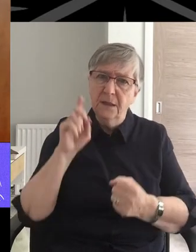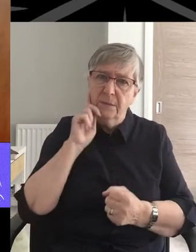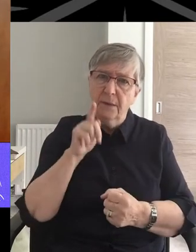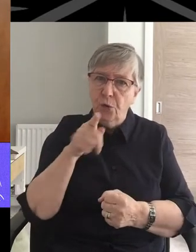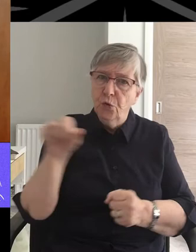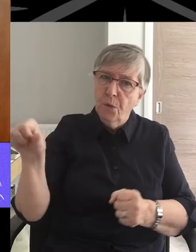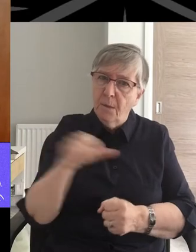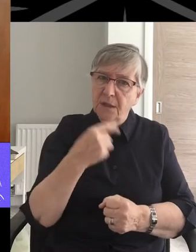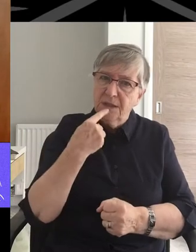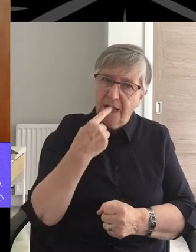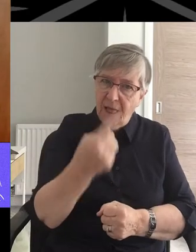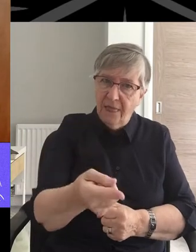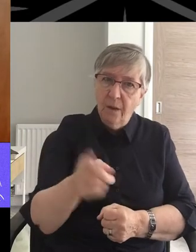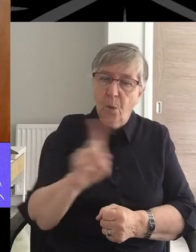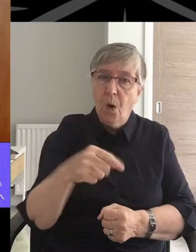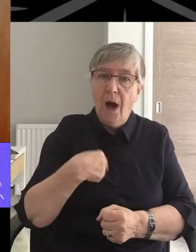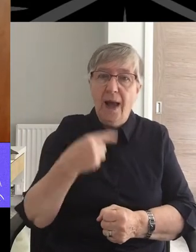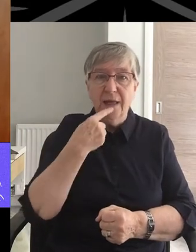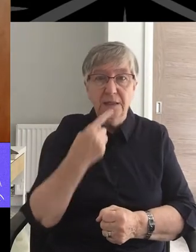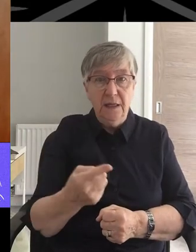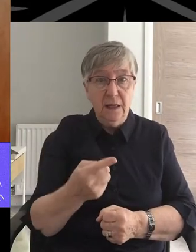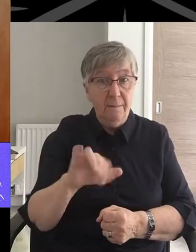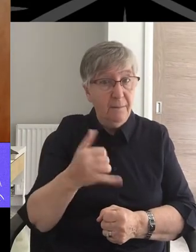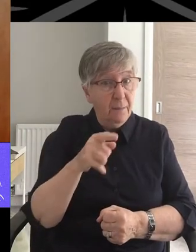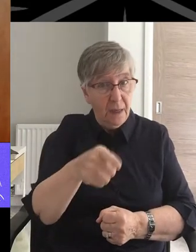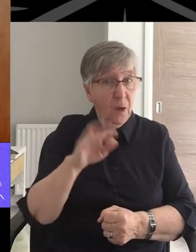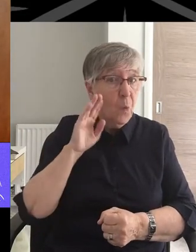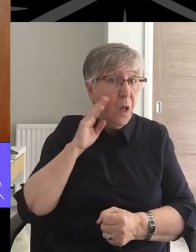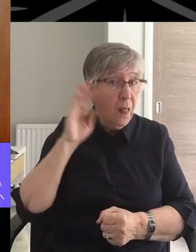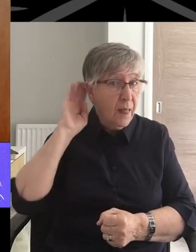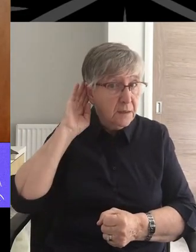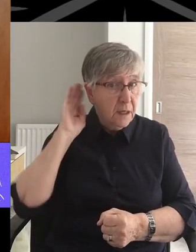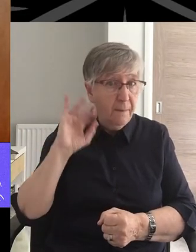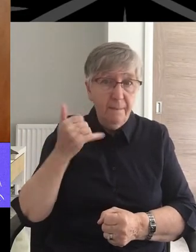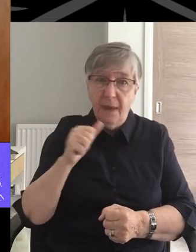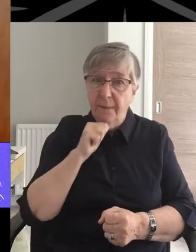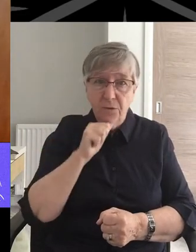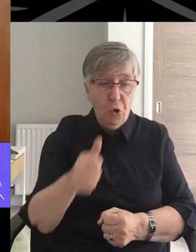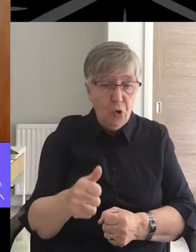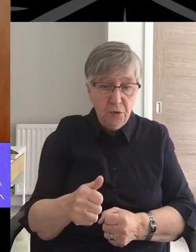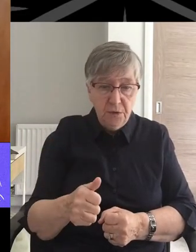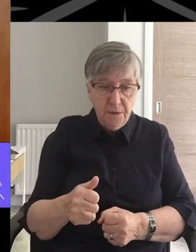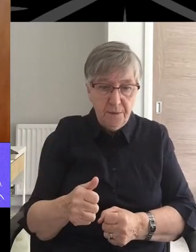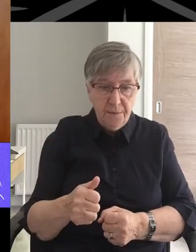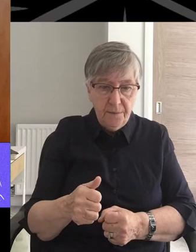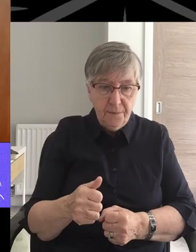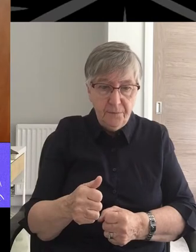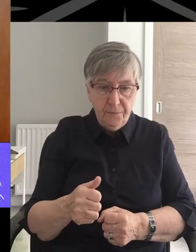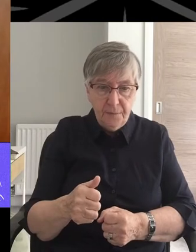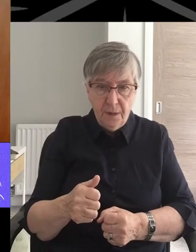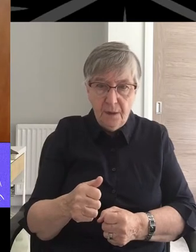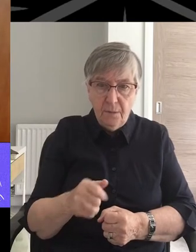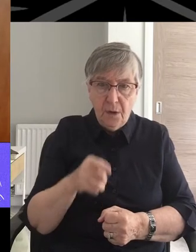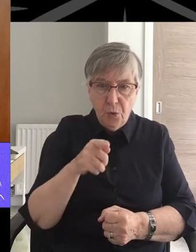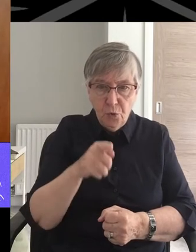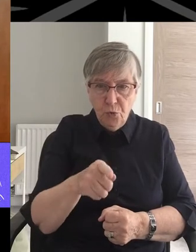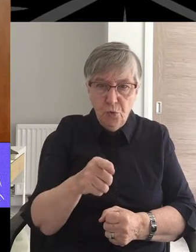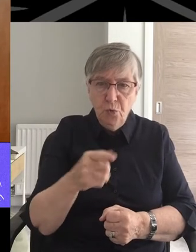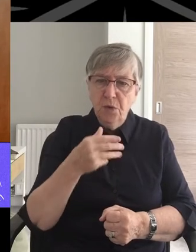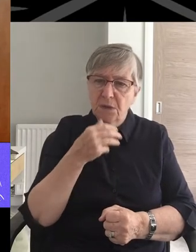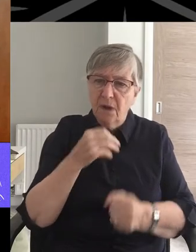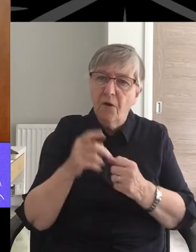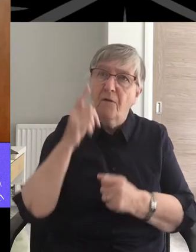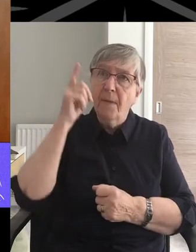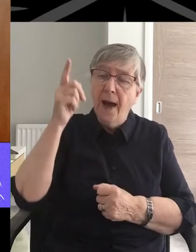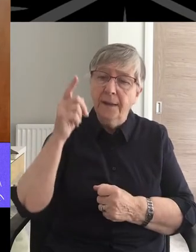speak my words to them, whether they listen or fail to listen, for they are rebellious. But you, son of man, listen to what